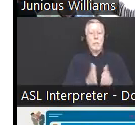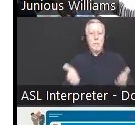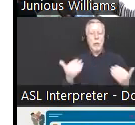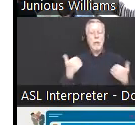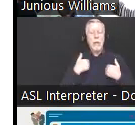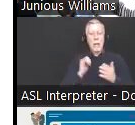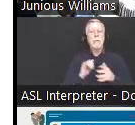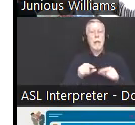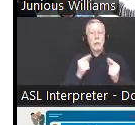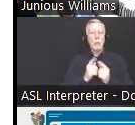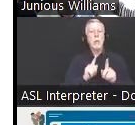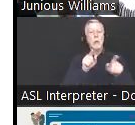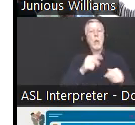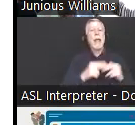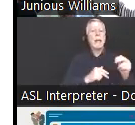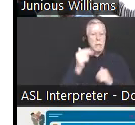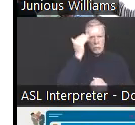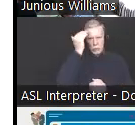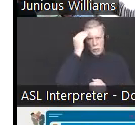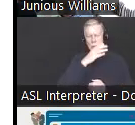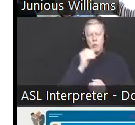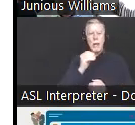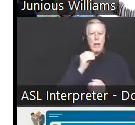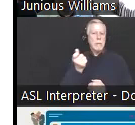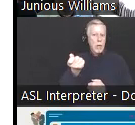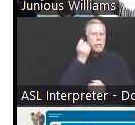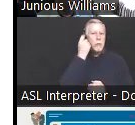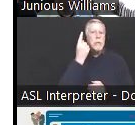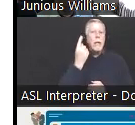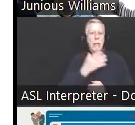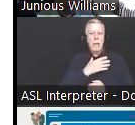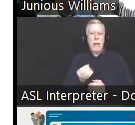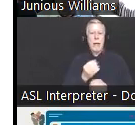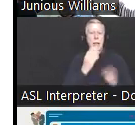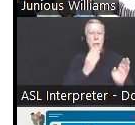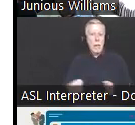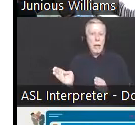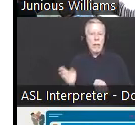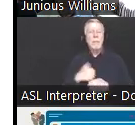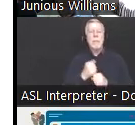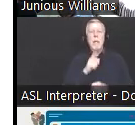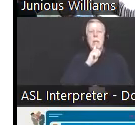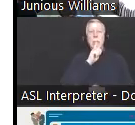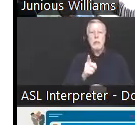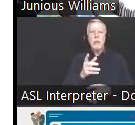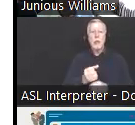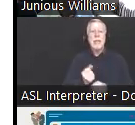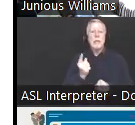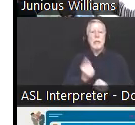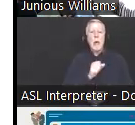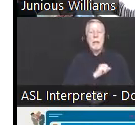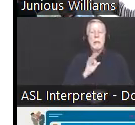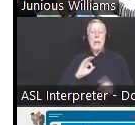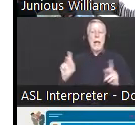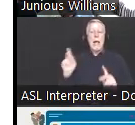go and build knowledge and understanding and a plan. Make sure you get the right staff people at the